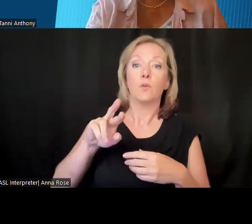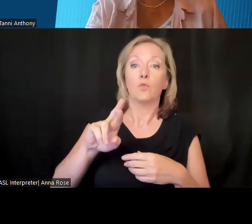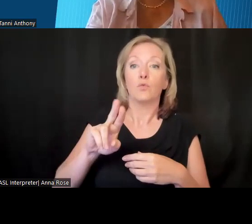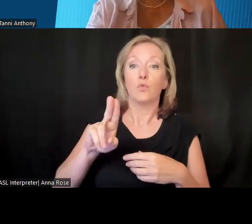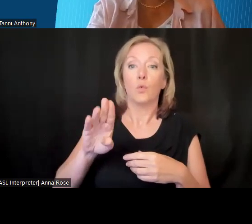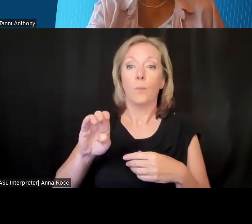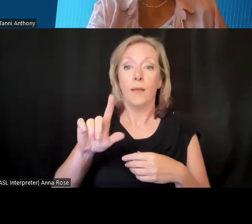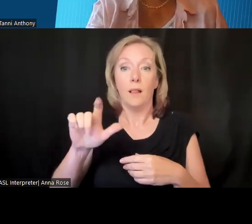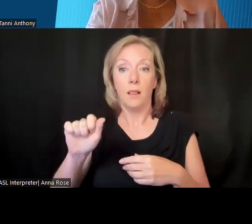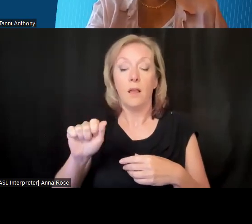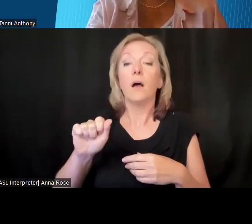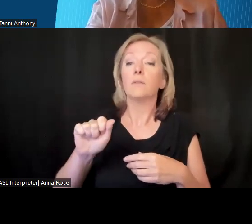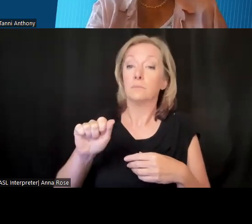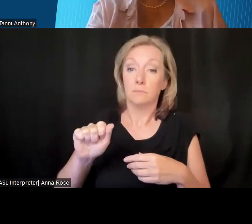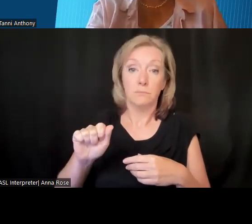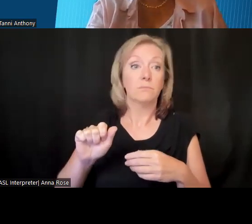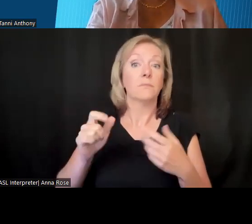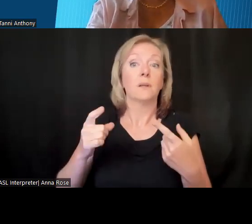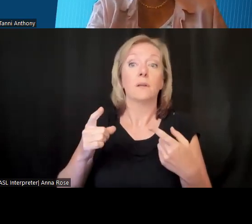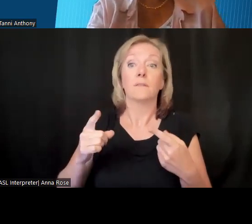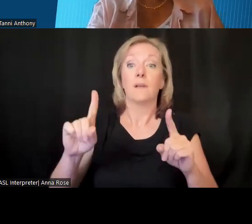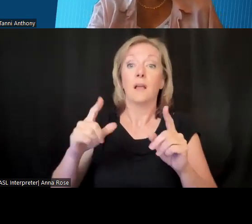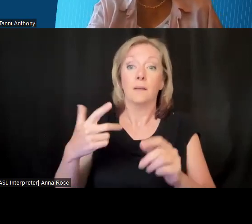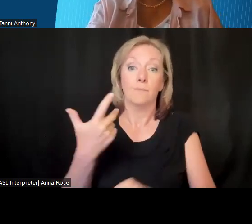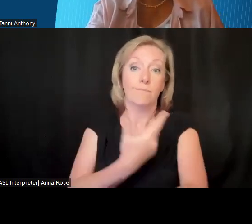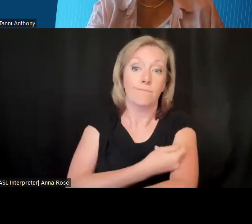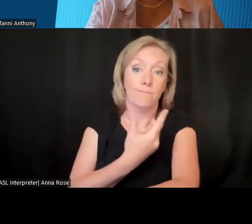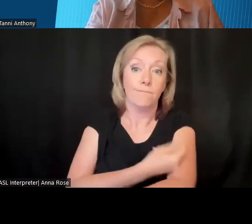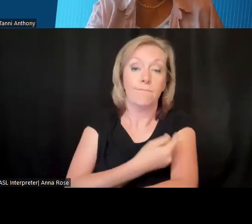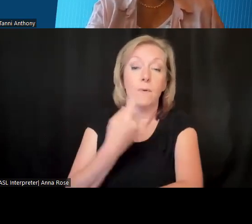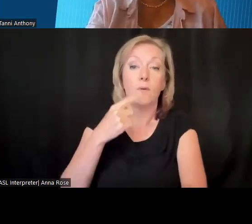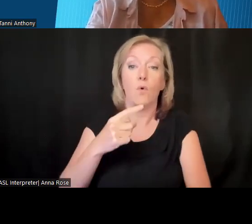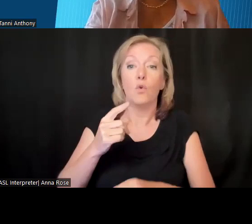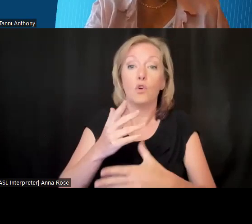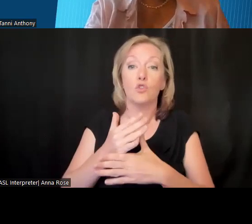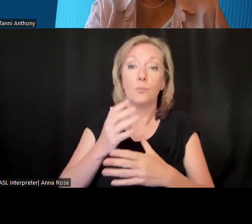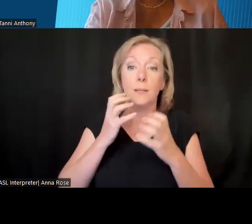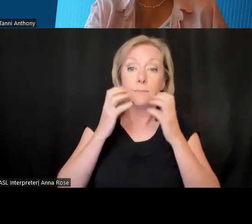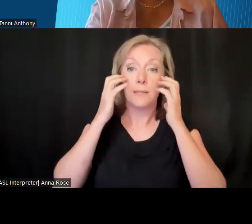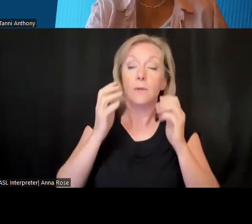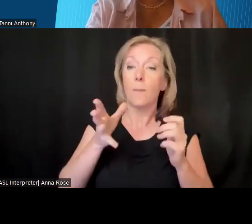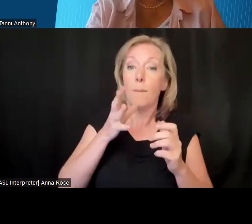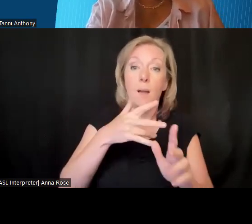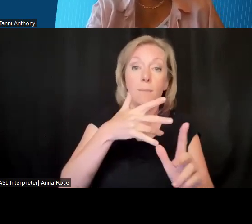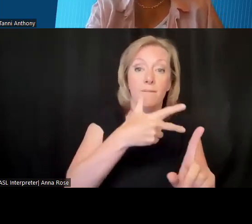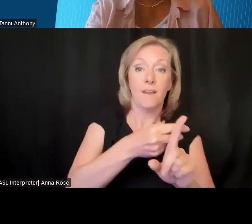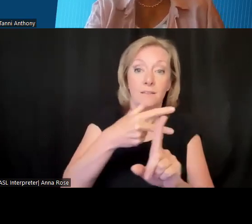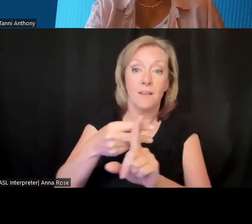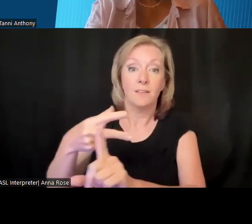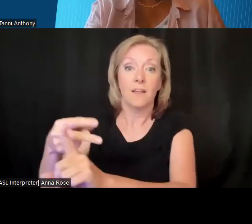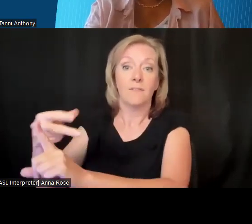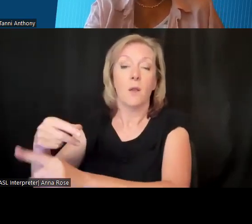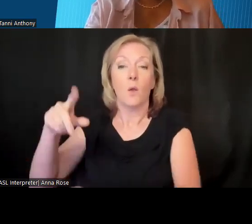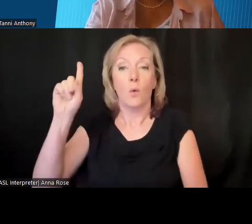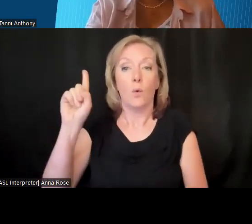country that when we developed an immunization for German measles and mothers were vaccinated ahead of pregnancy,